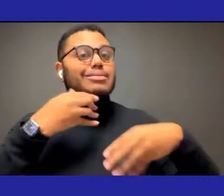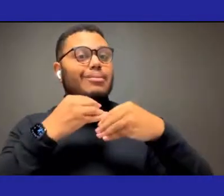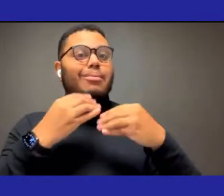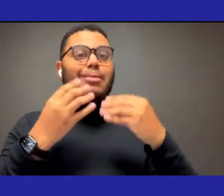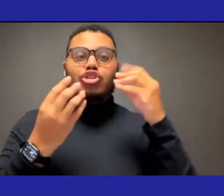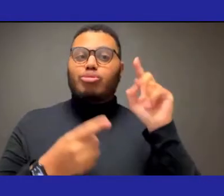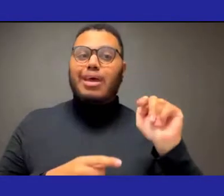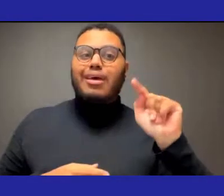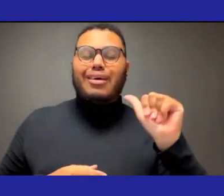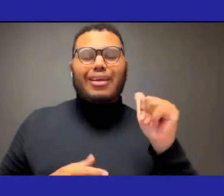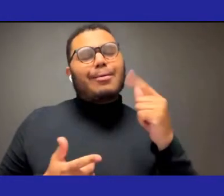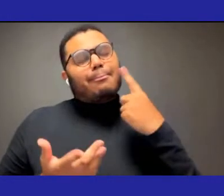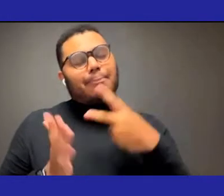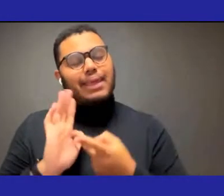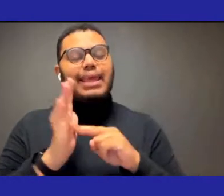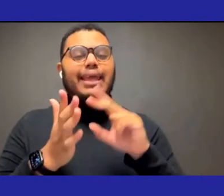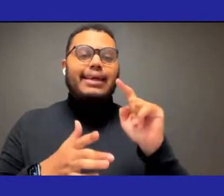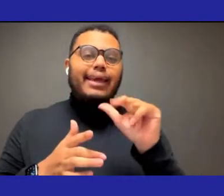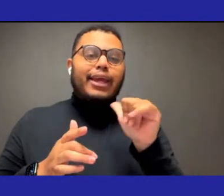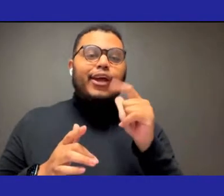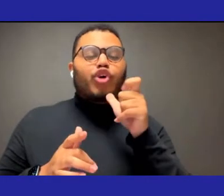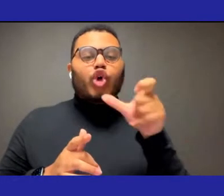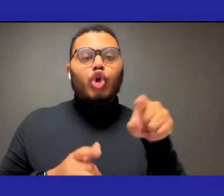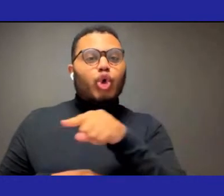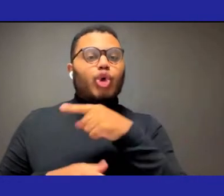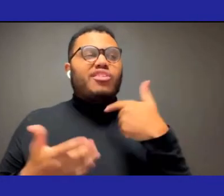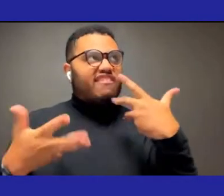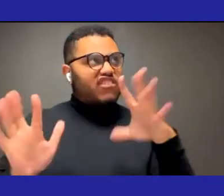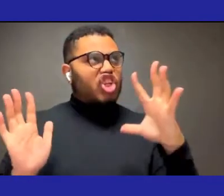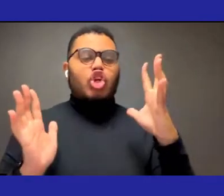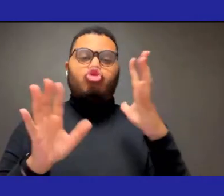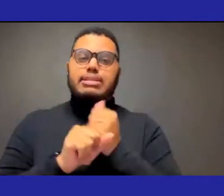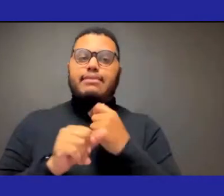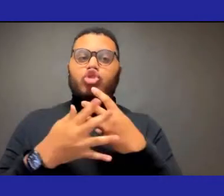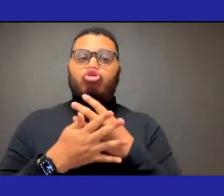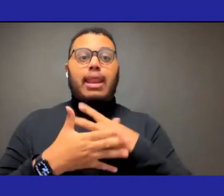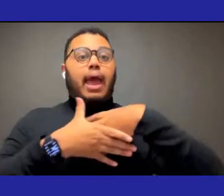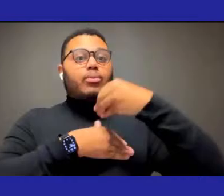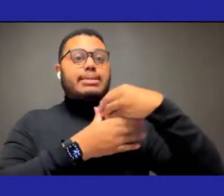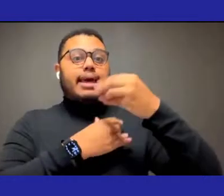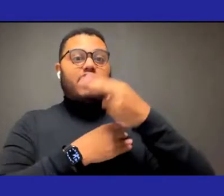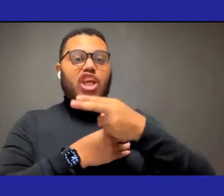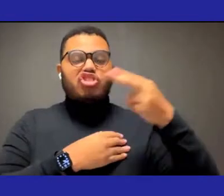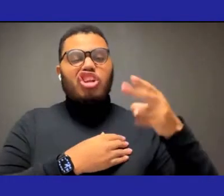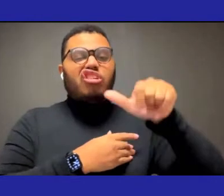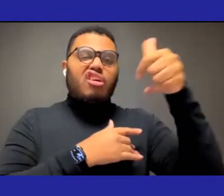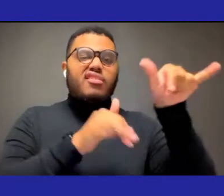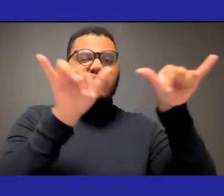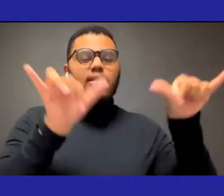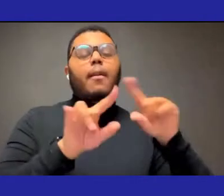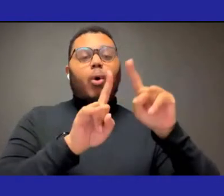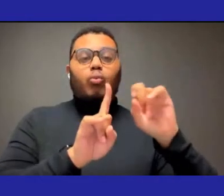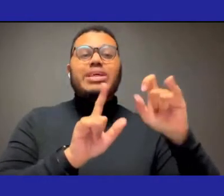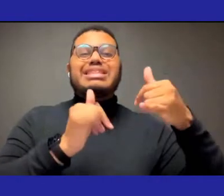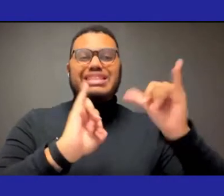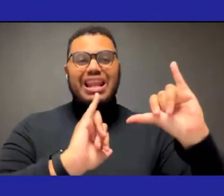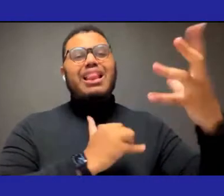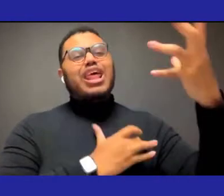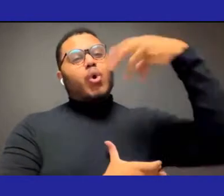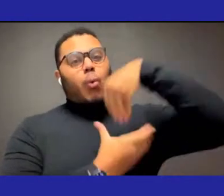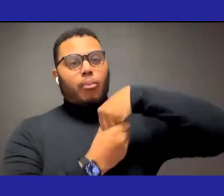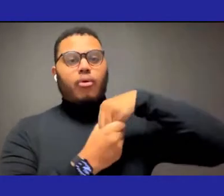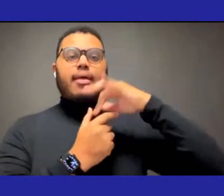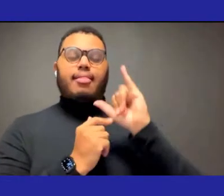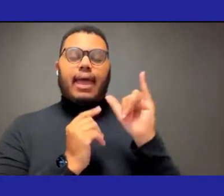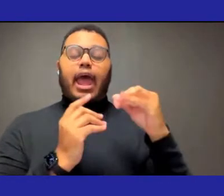may have received their screening outside of H&H or other systems, that we incorporate that information both through EPIC as